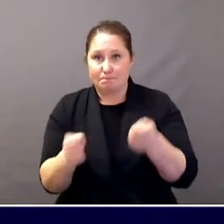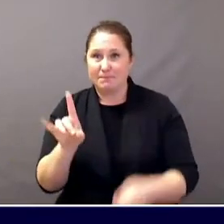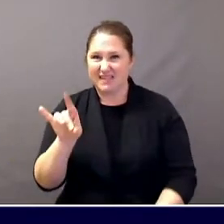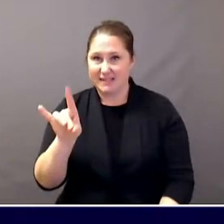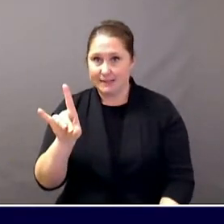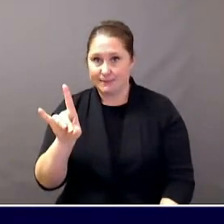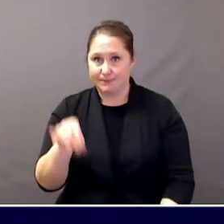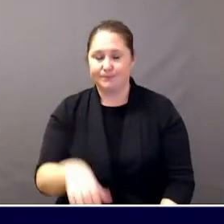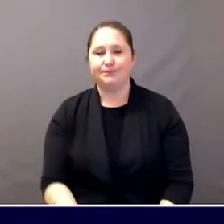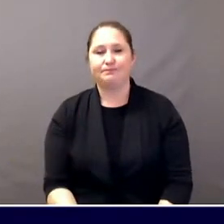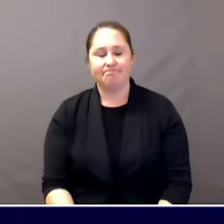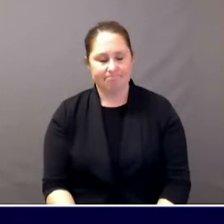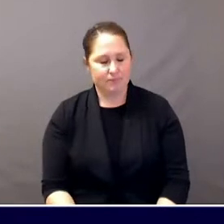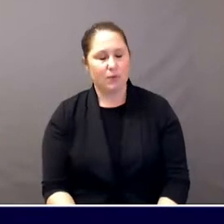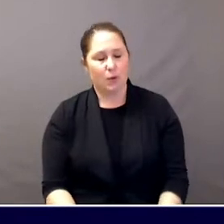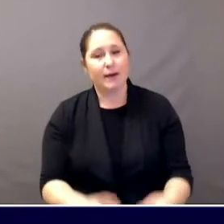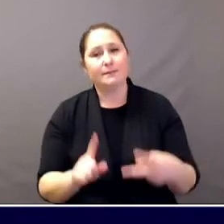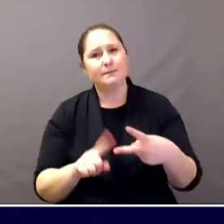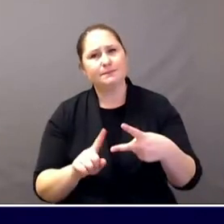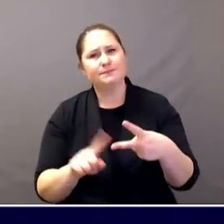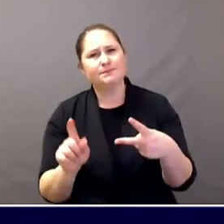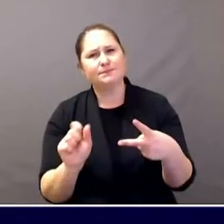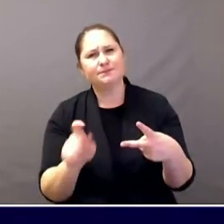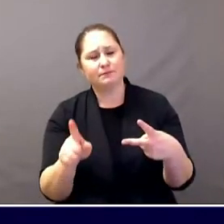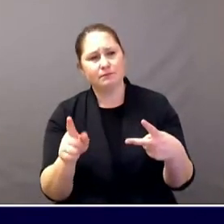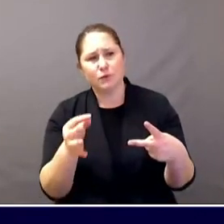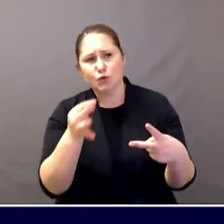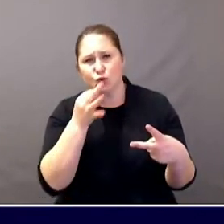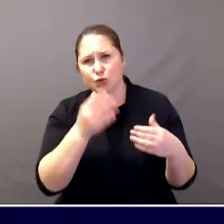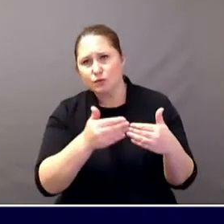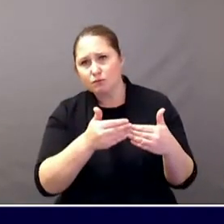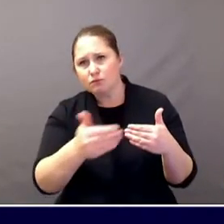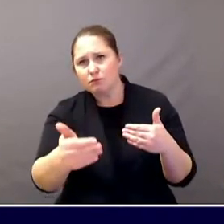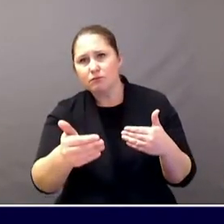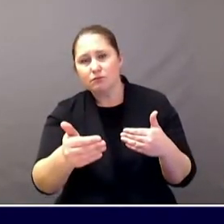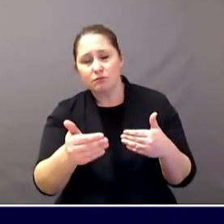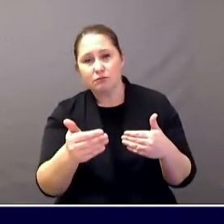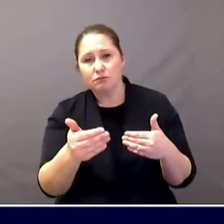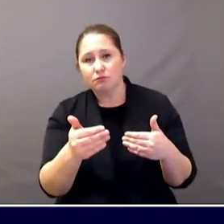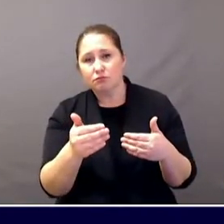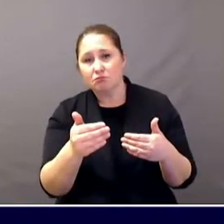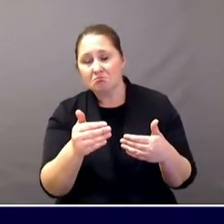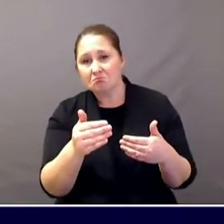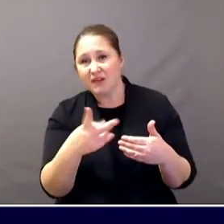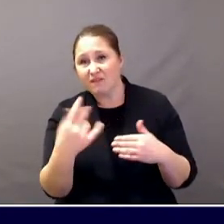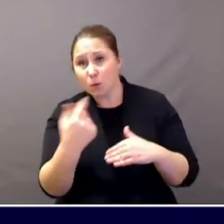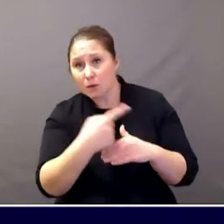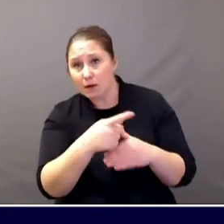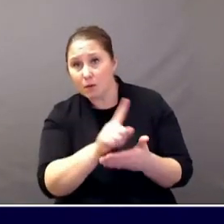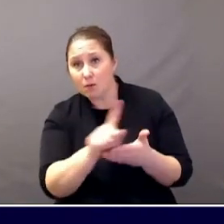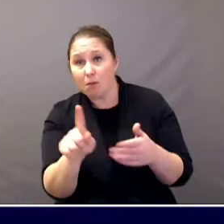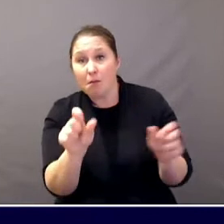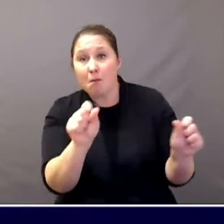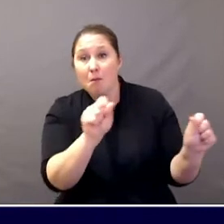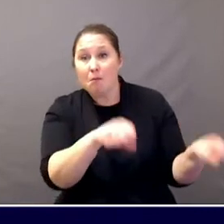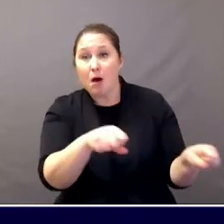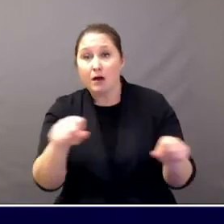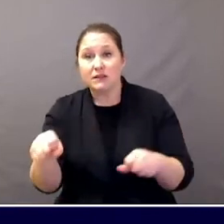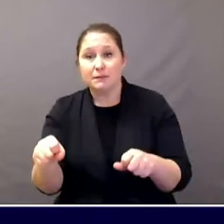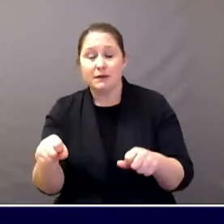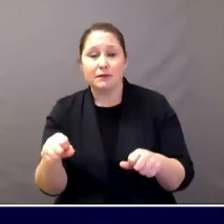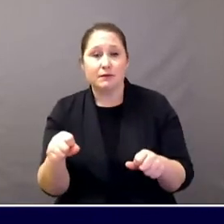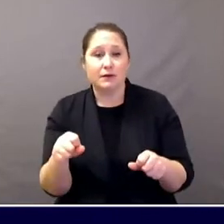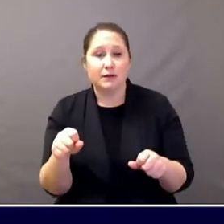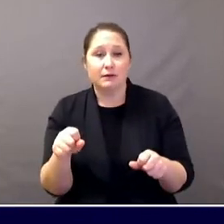Also, in the coming days, in the coming week, there's a possibility of there being demonstrations at state houses around